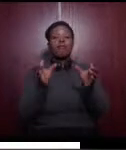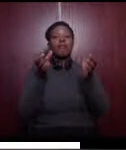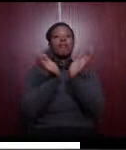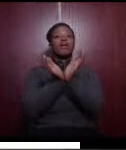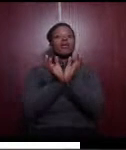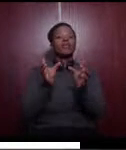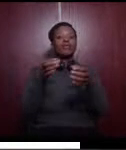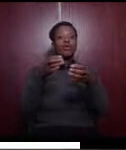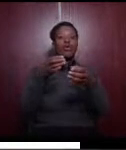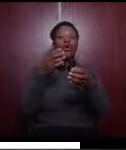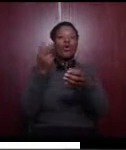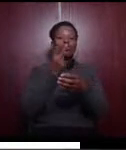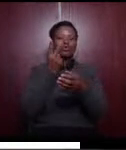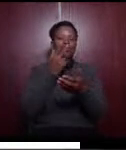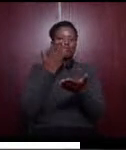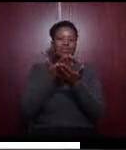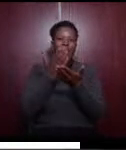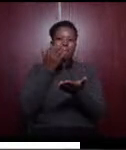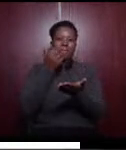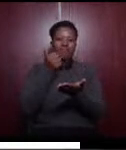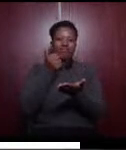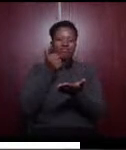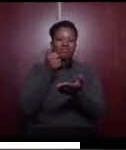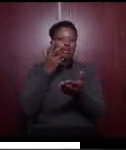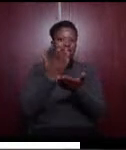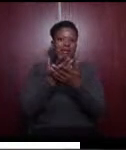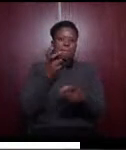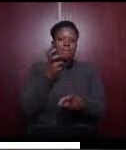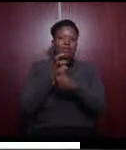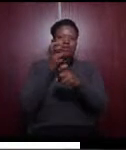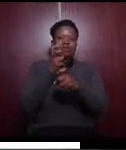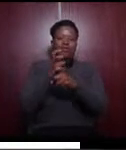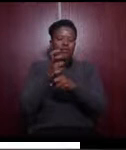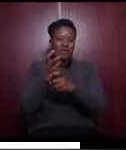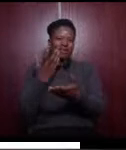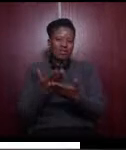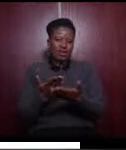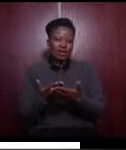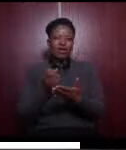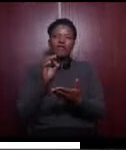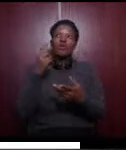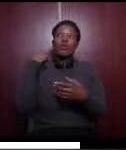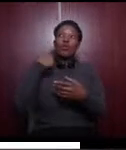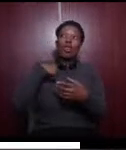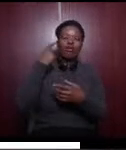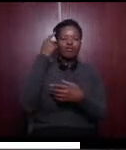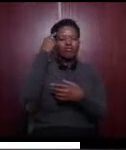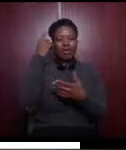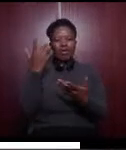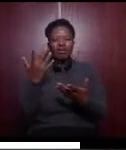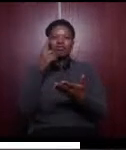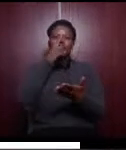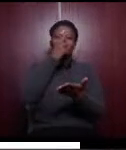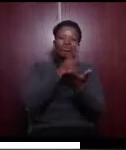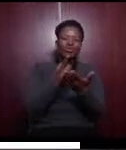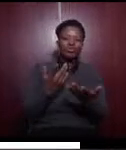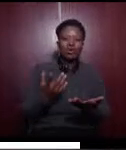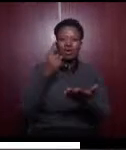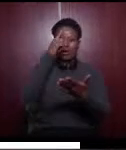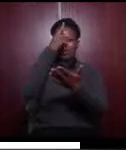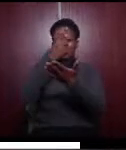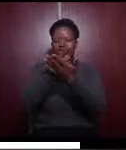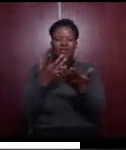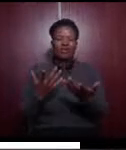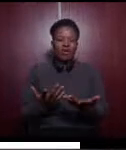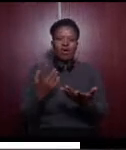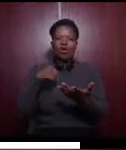to be difficult if you have to think about the issues of the quorum and the decision needed to be taken urgently, given that this is a